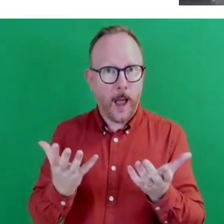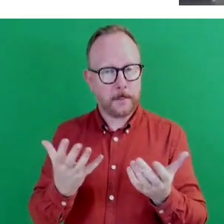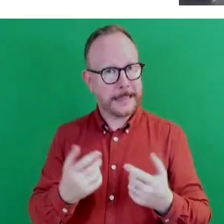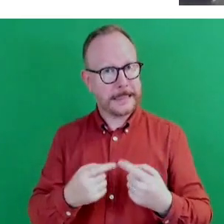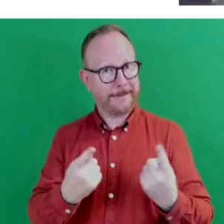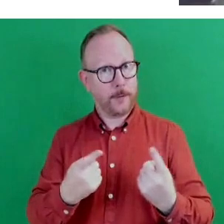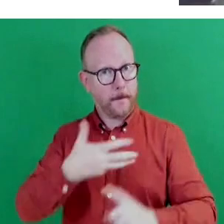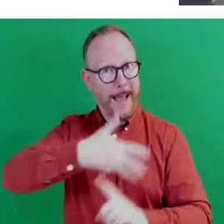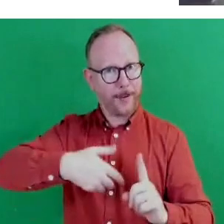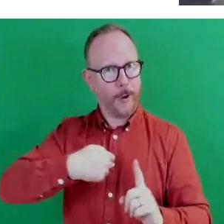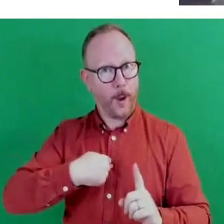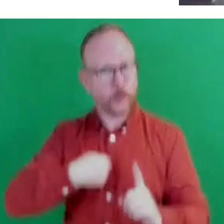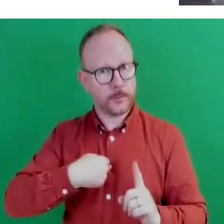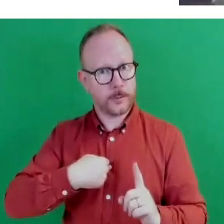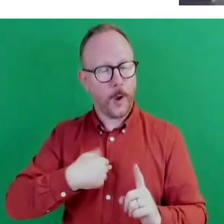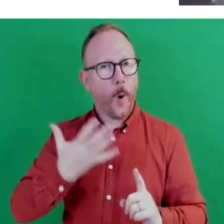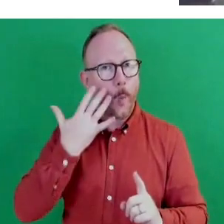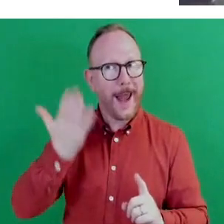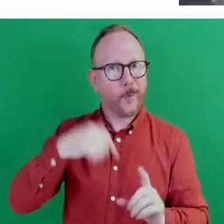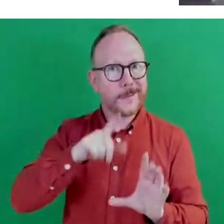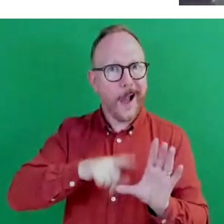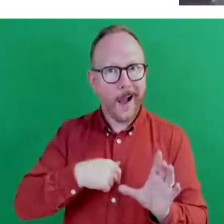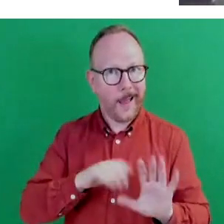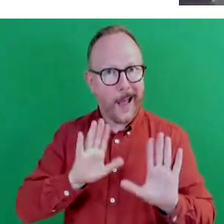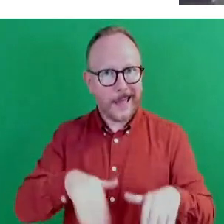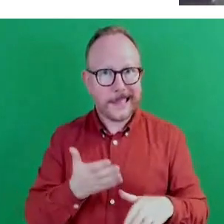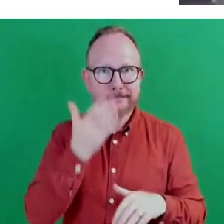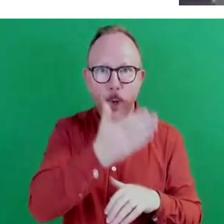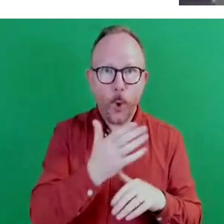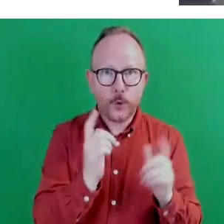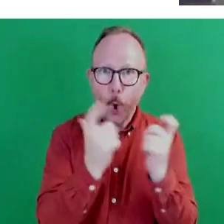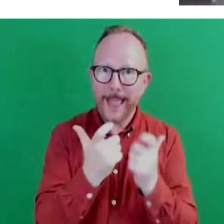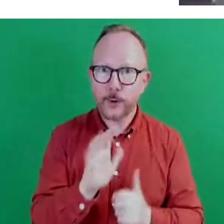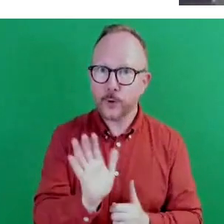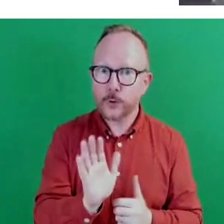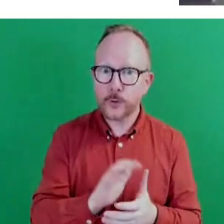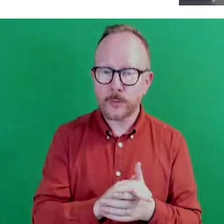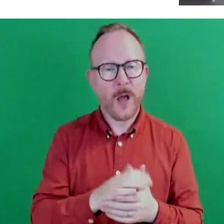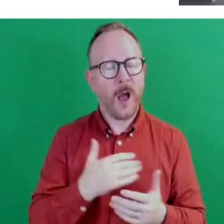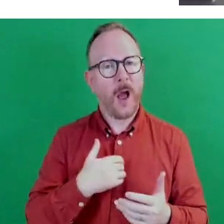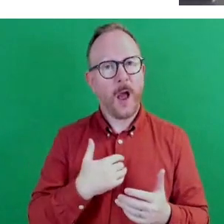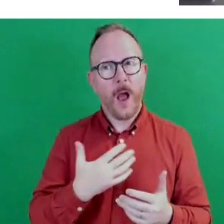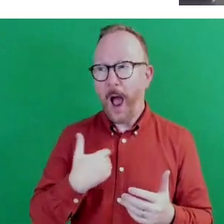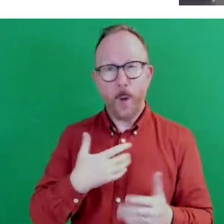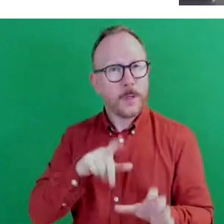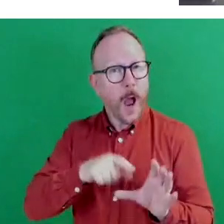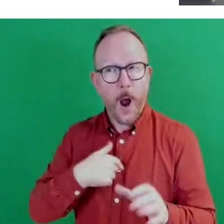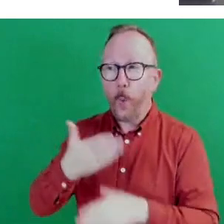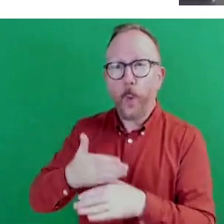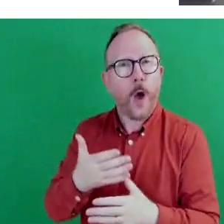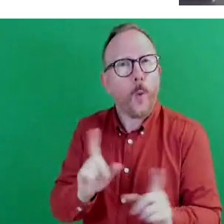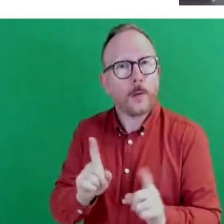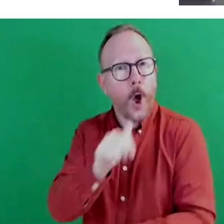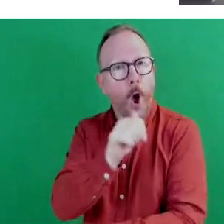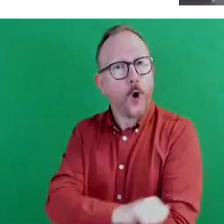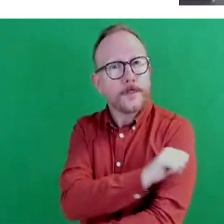was, younger. When I was sort of that age, I went and worked in a hospital. I worked in a private